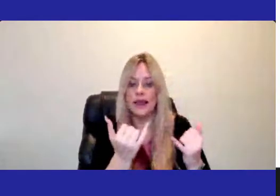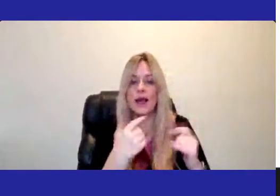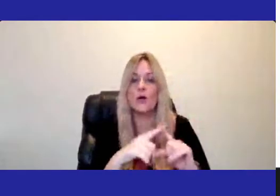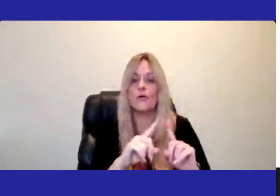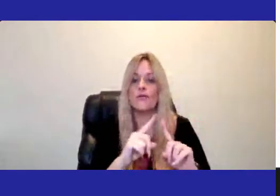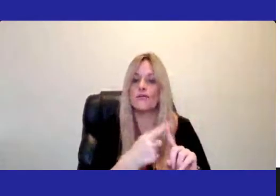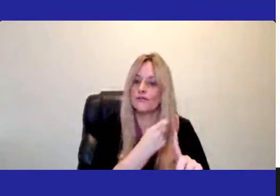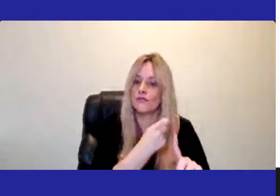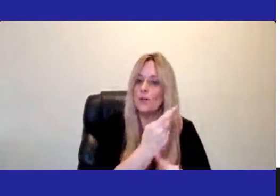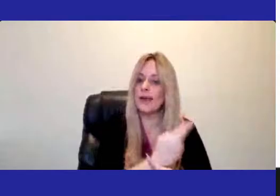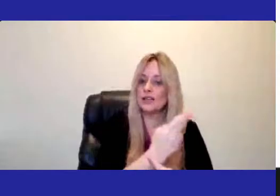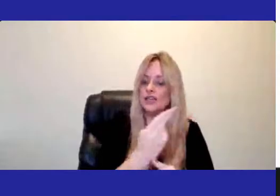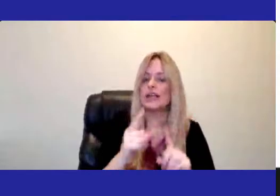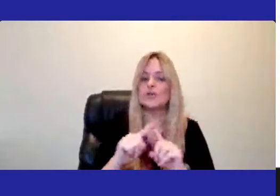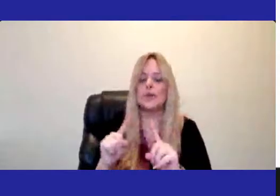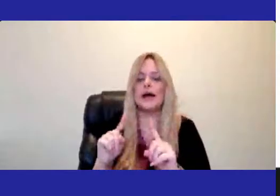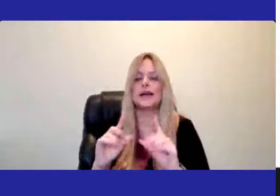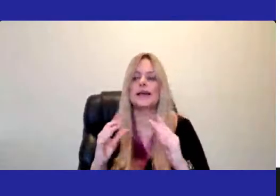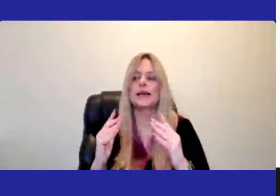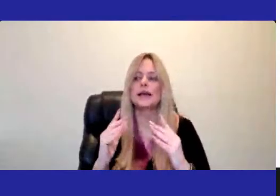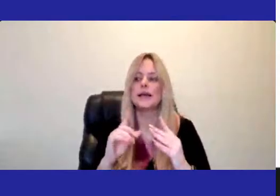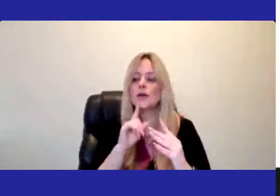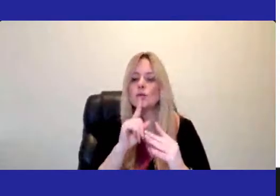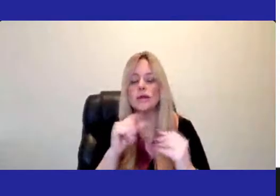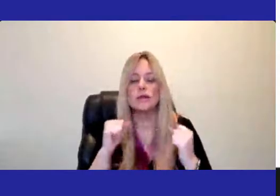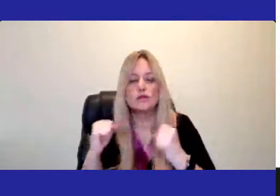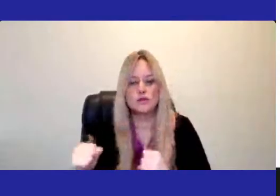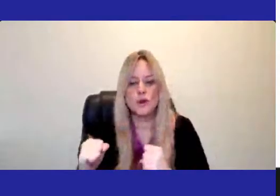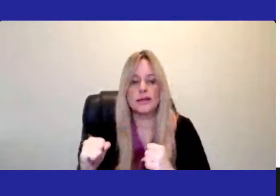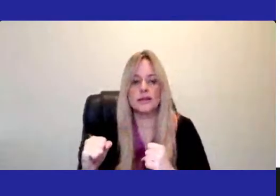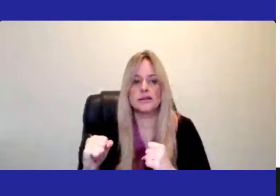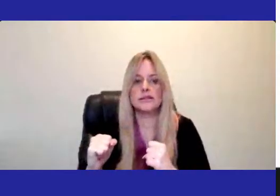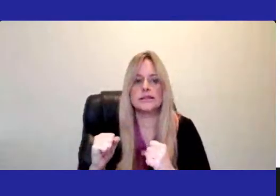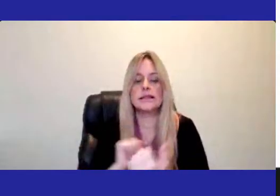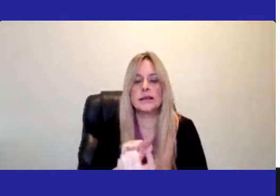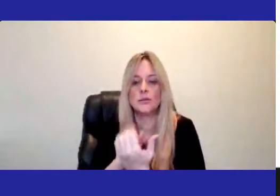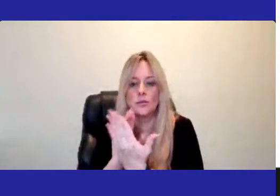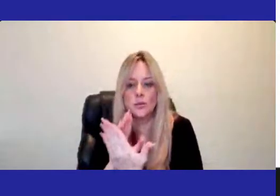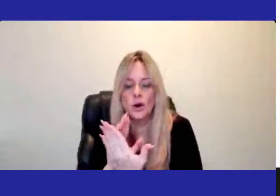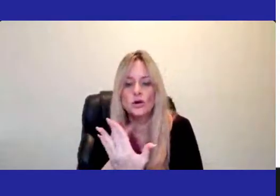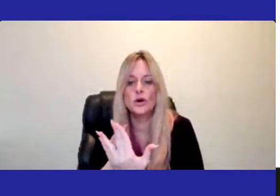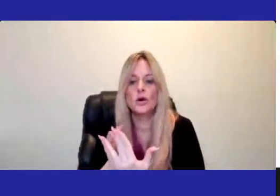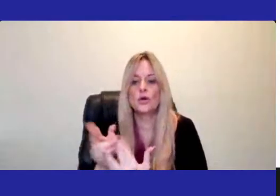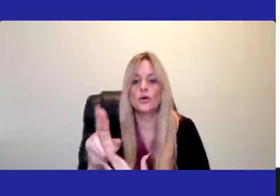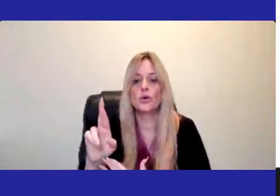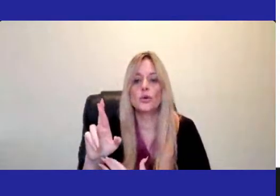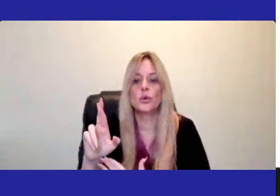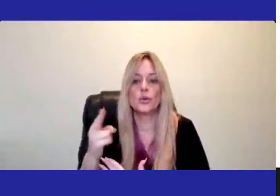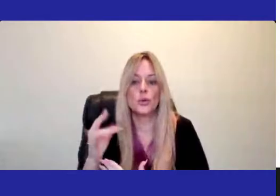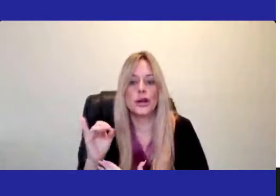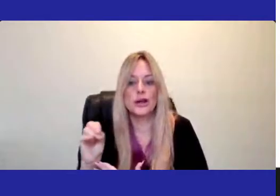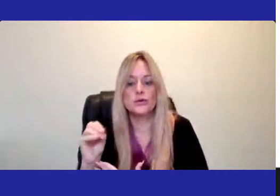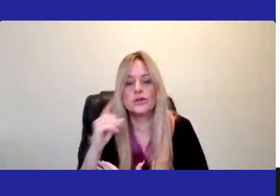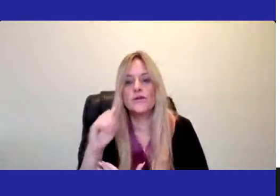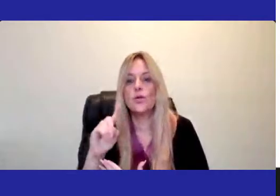but it's essentially strengthens the mechanism through the RIOs for non-H&H